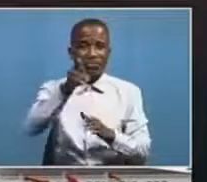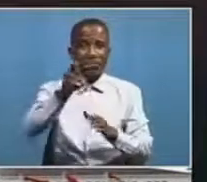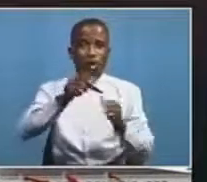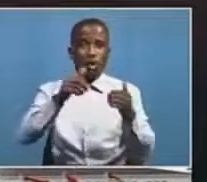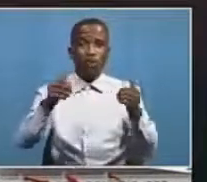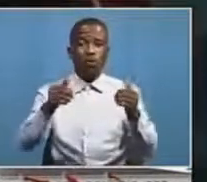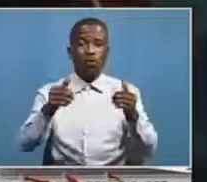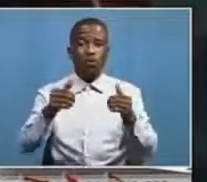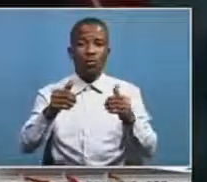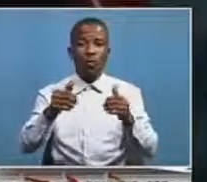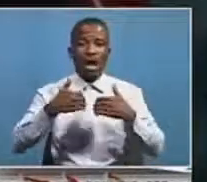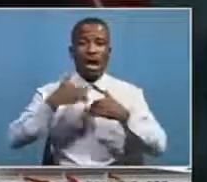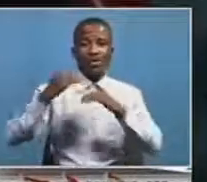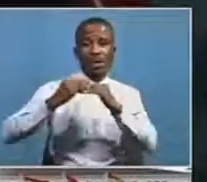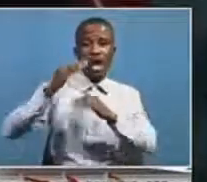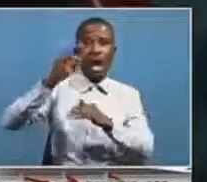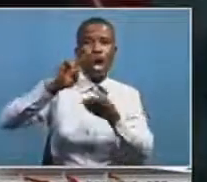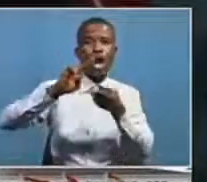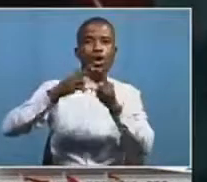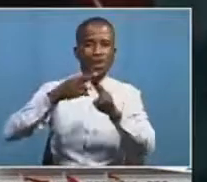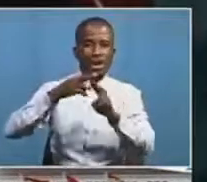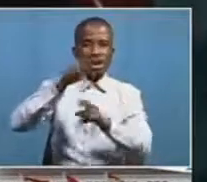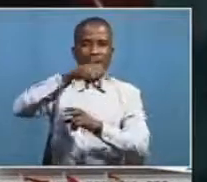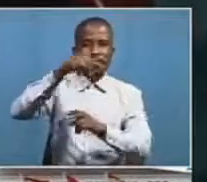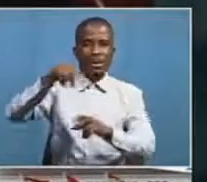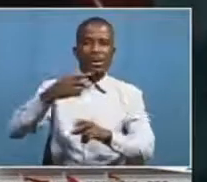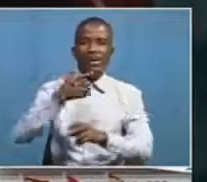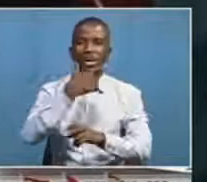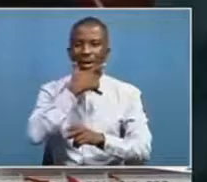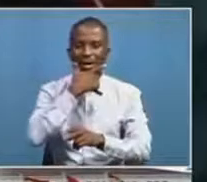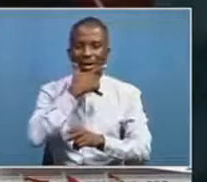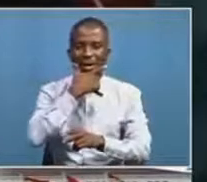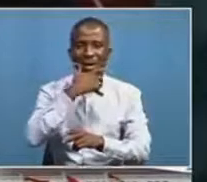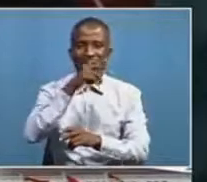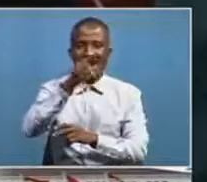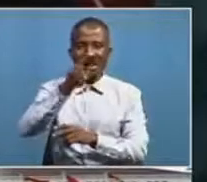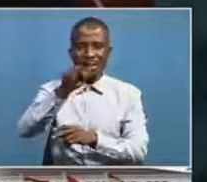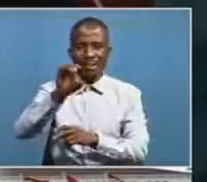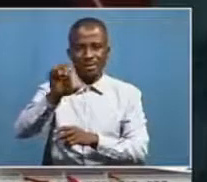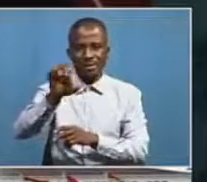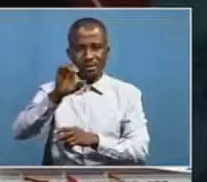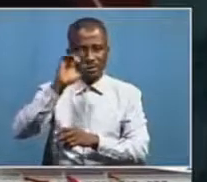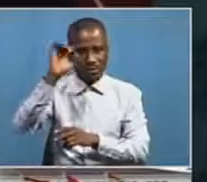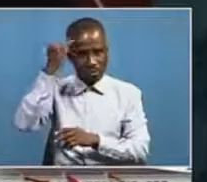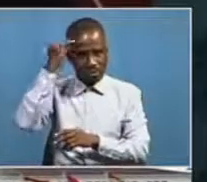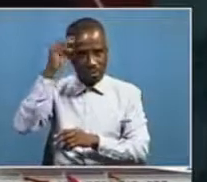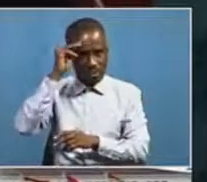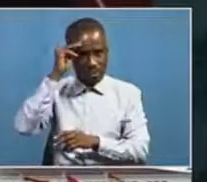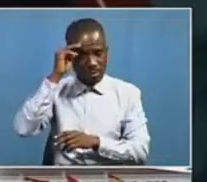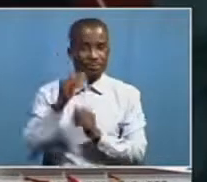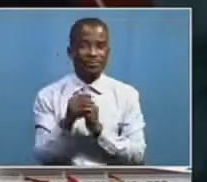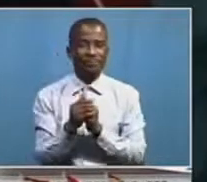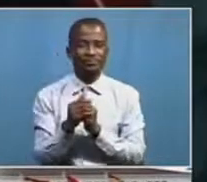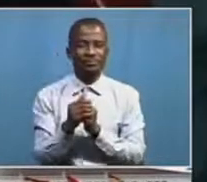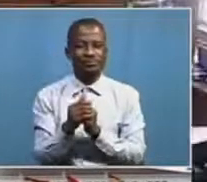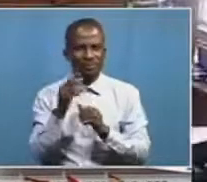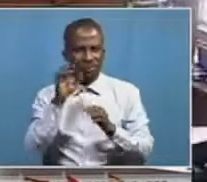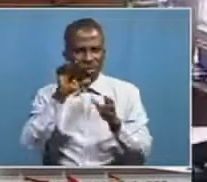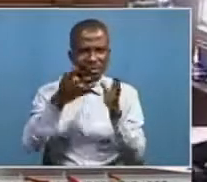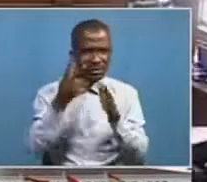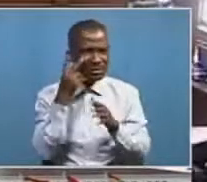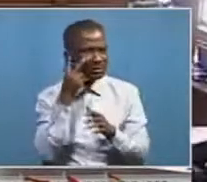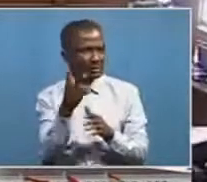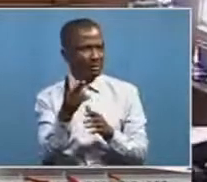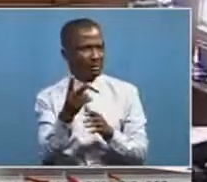obtained the two highest numbers of votes at the previous election. End of quote. From the nature of the relief sought in